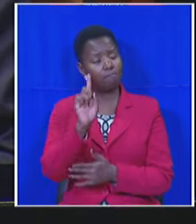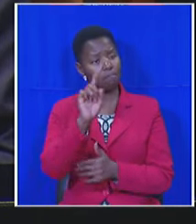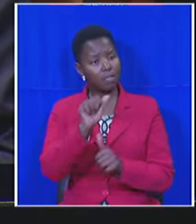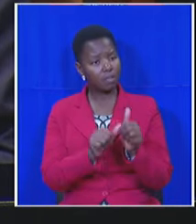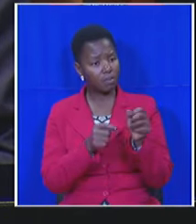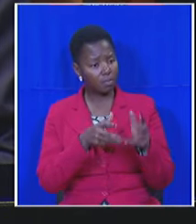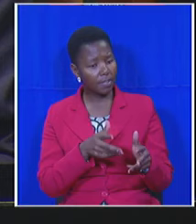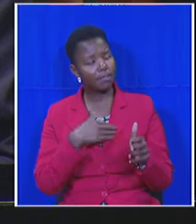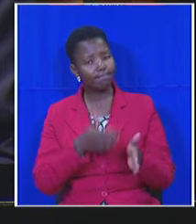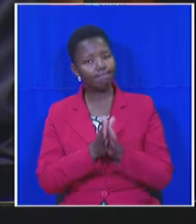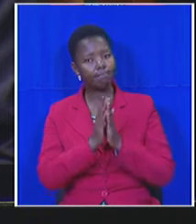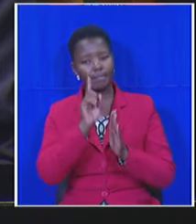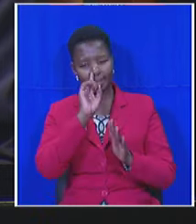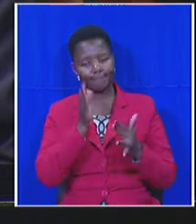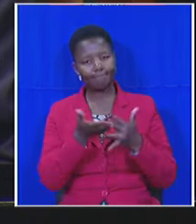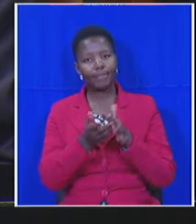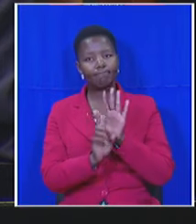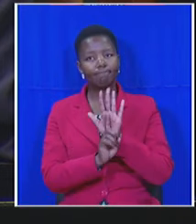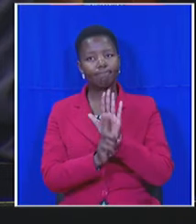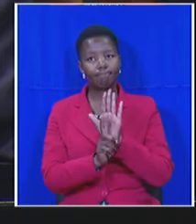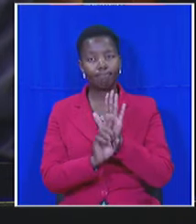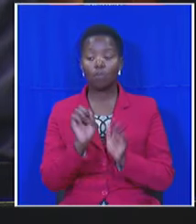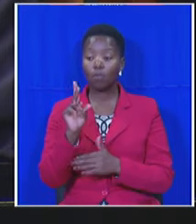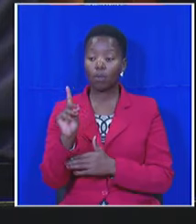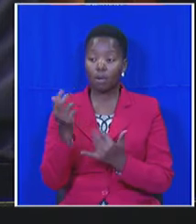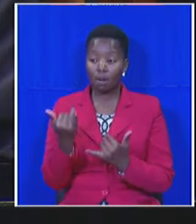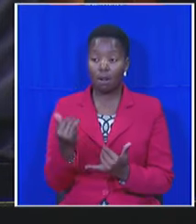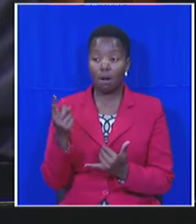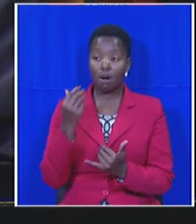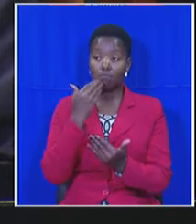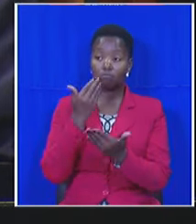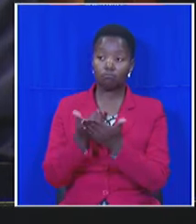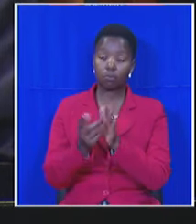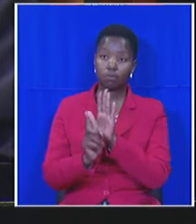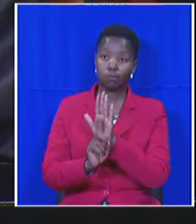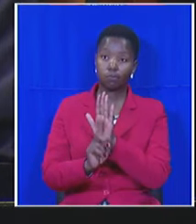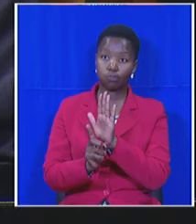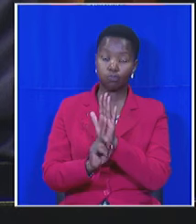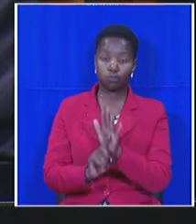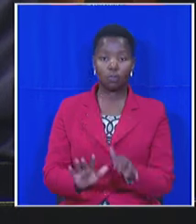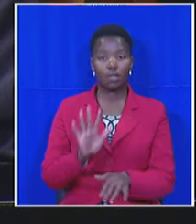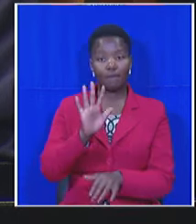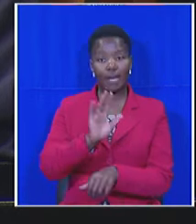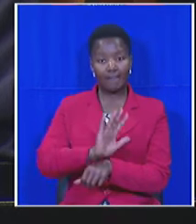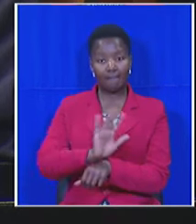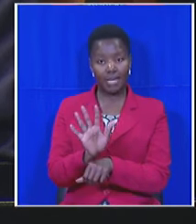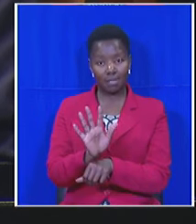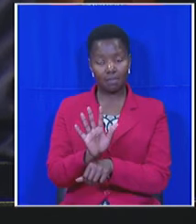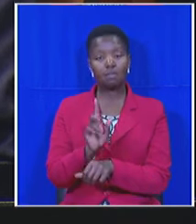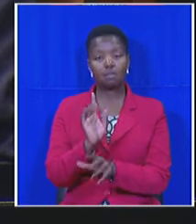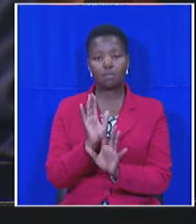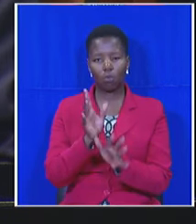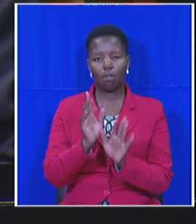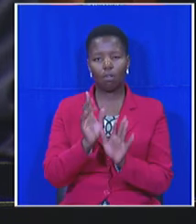Honourable Member. the DA calls for division. Thank you. A division having been called, the bells, as we said, will be rung for 5